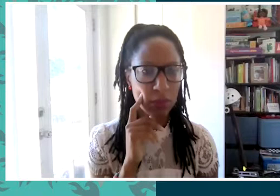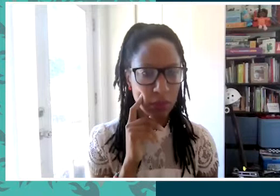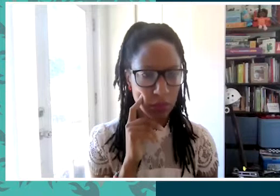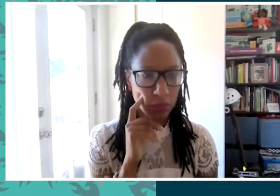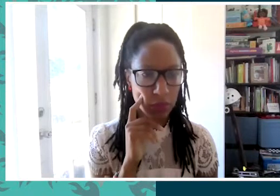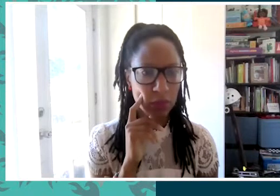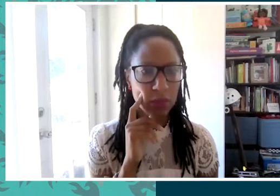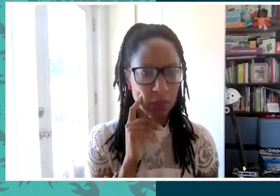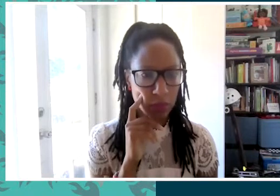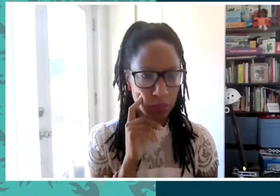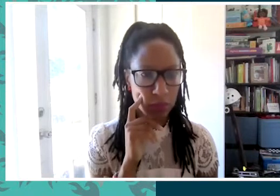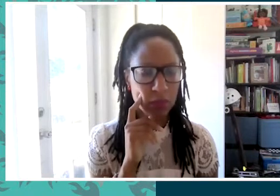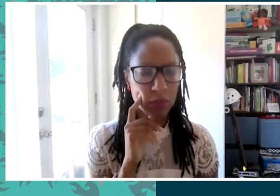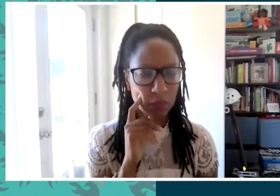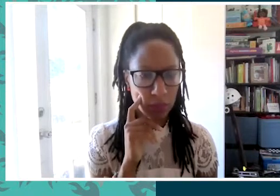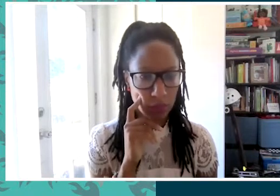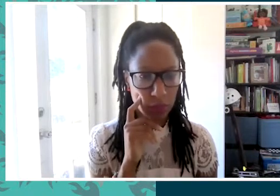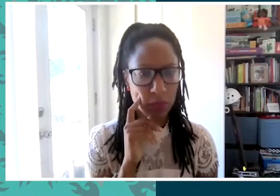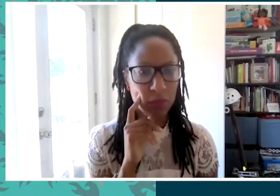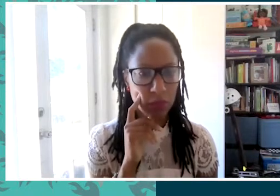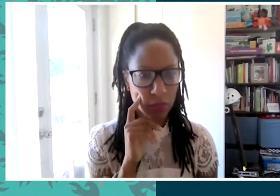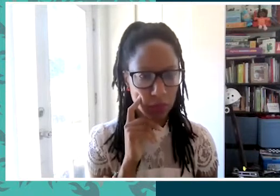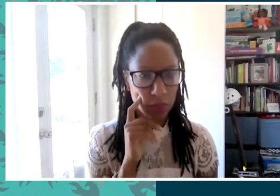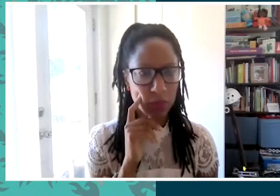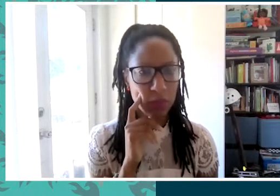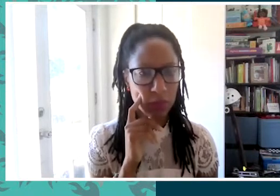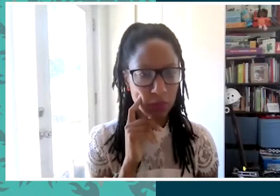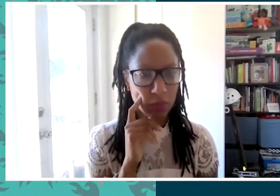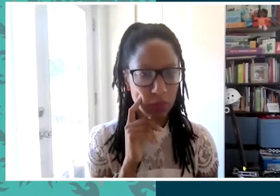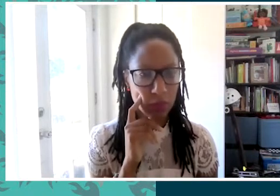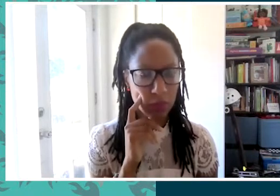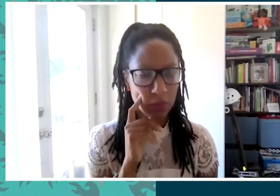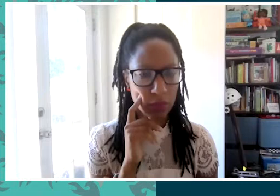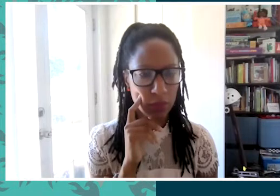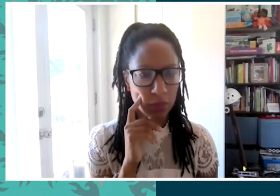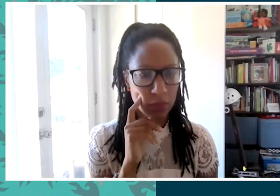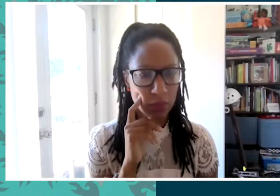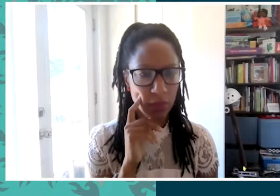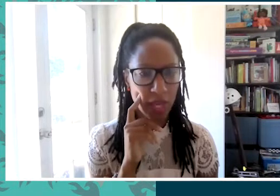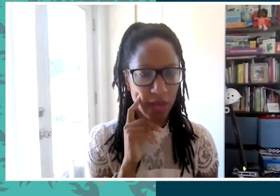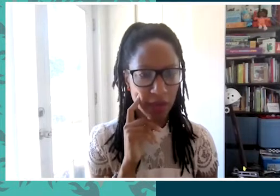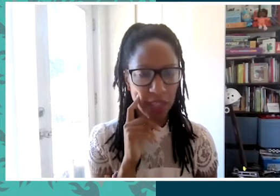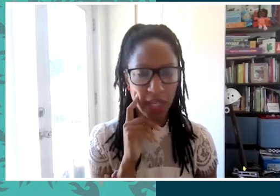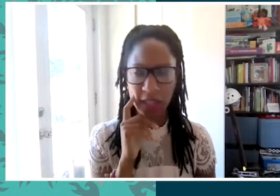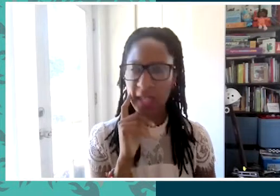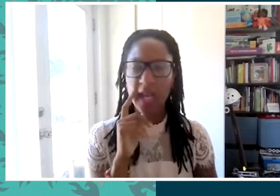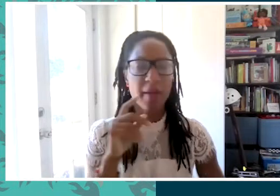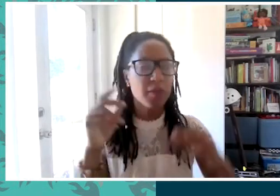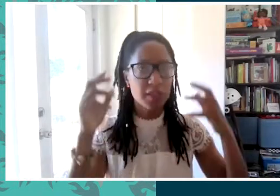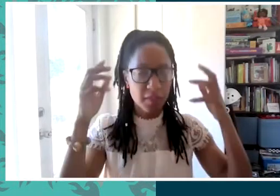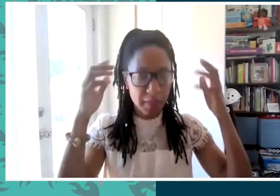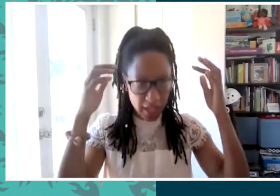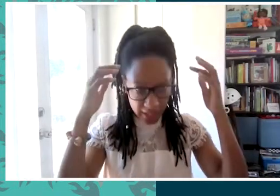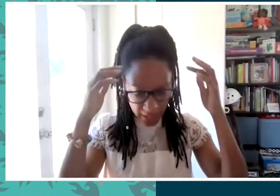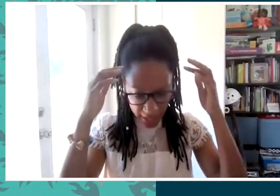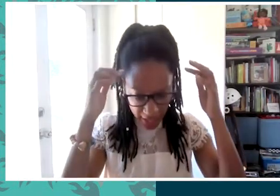nod to my coworkers and people I was with at that organization. And I talk about it all the time now. Yeah. Yeah. I mean,